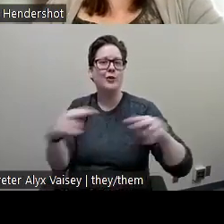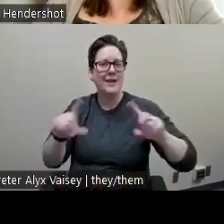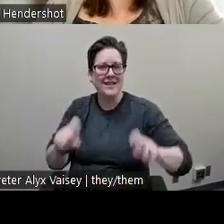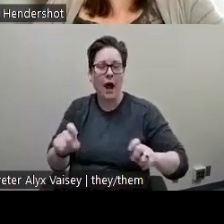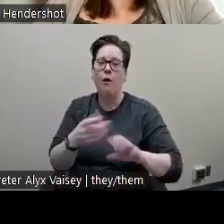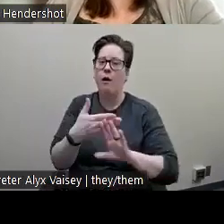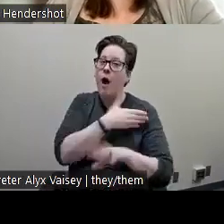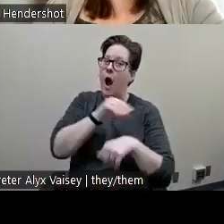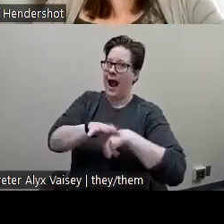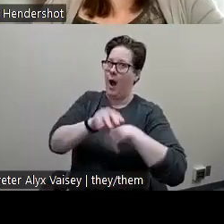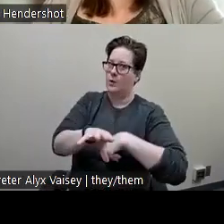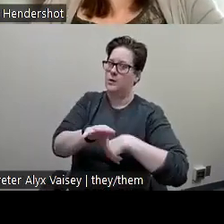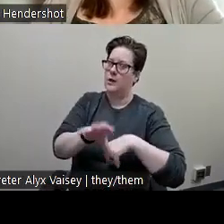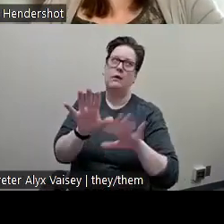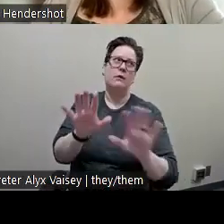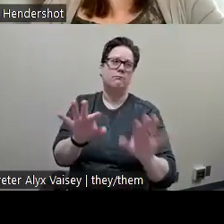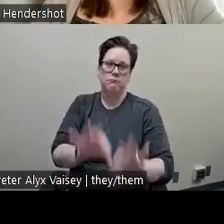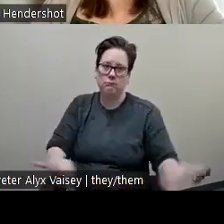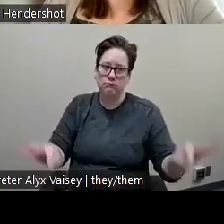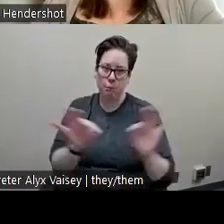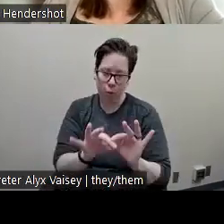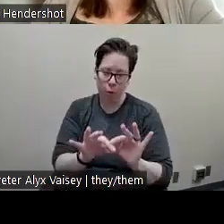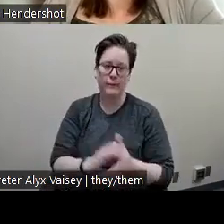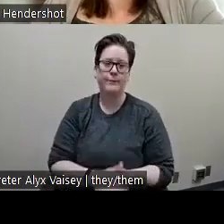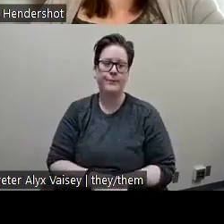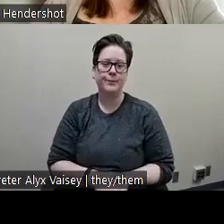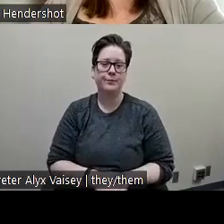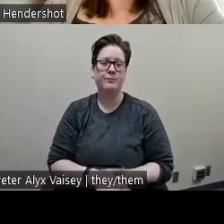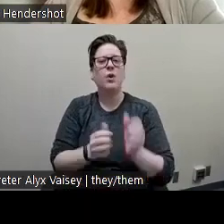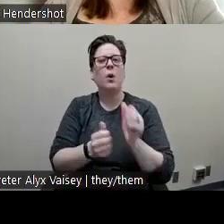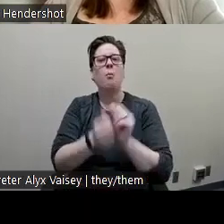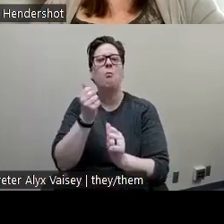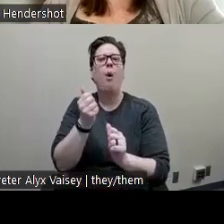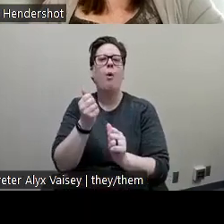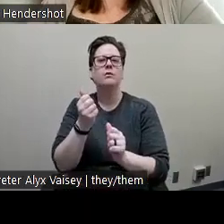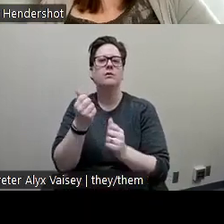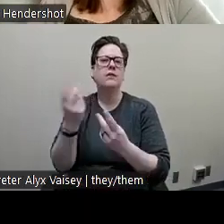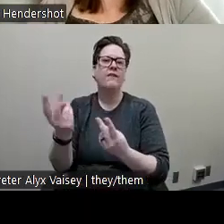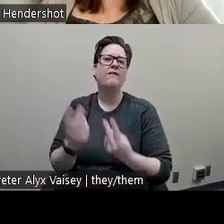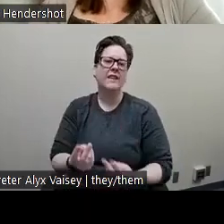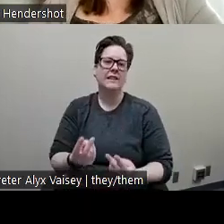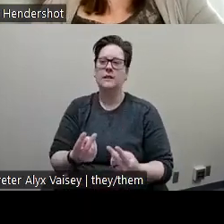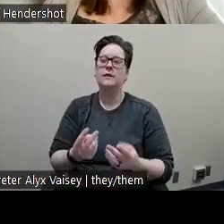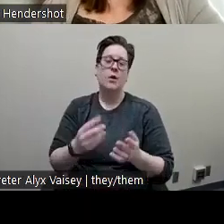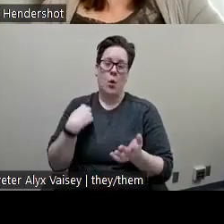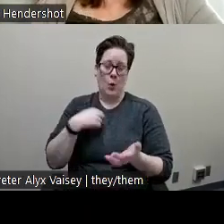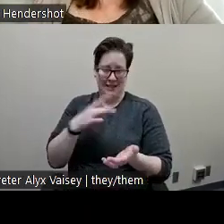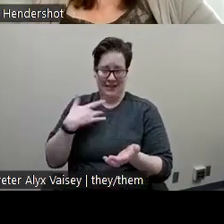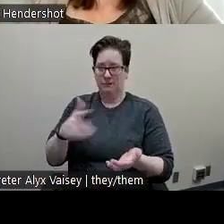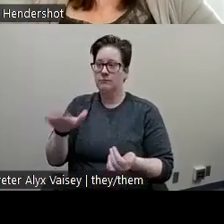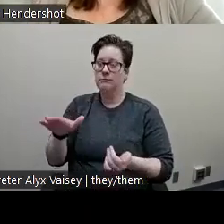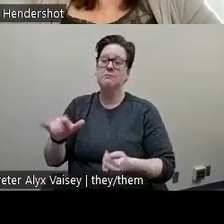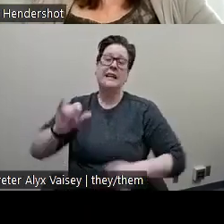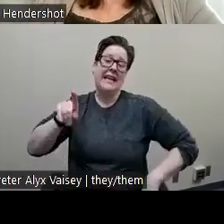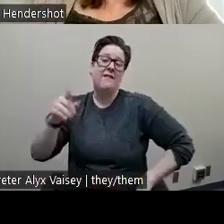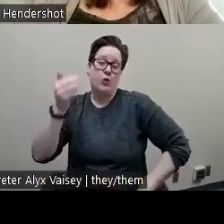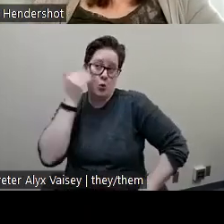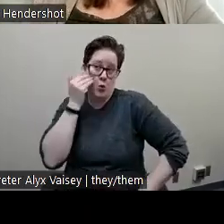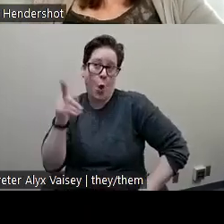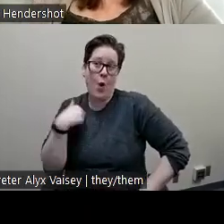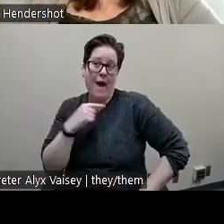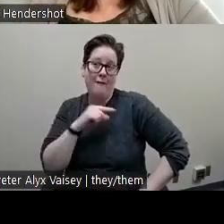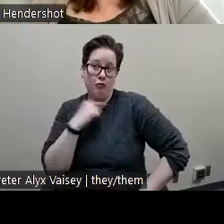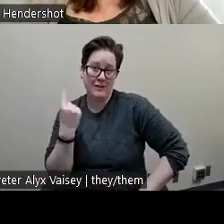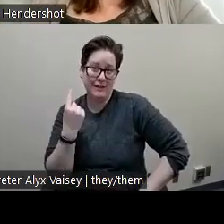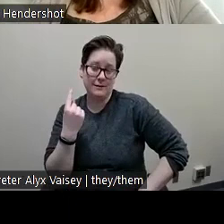time is so important. At most visits, two of the things we present is how will you feel if you know you carry risk and